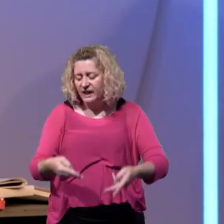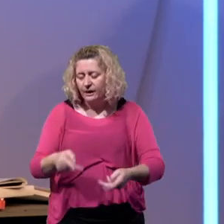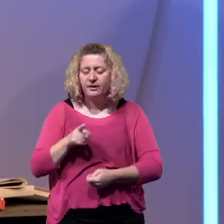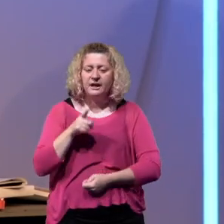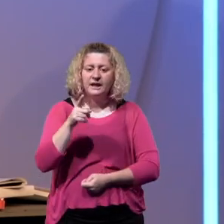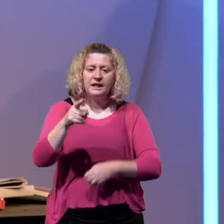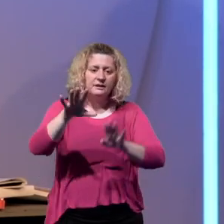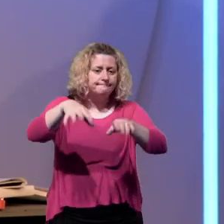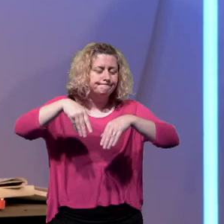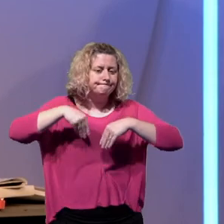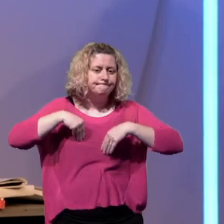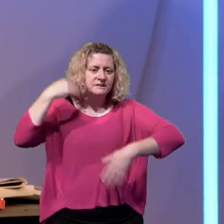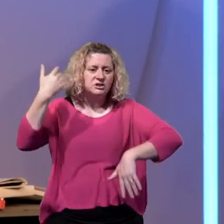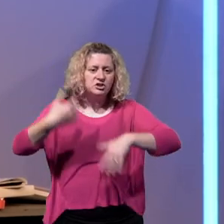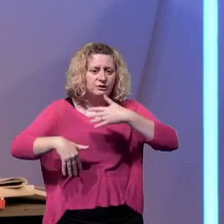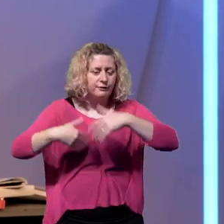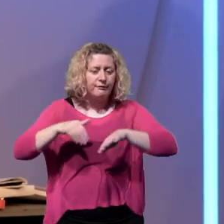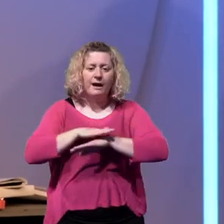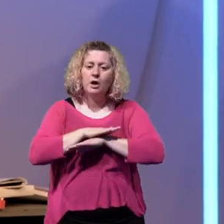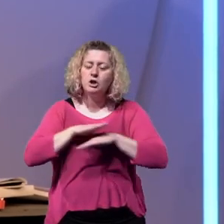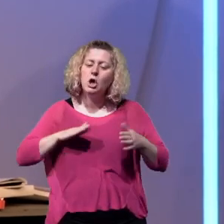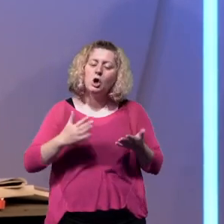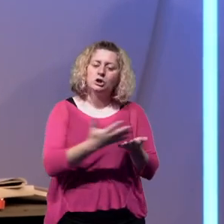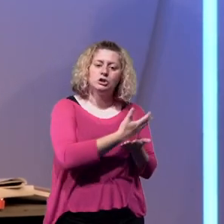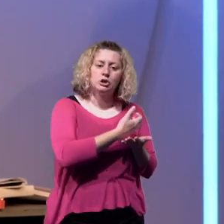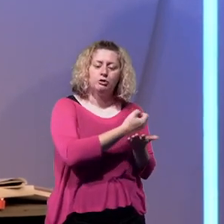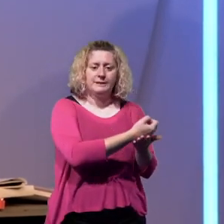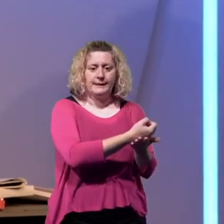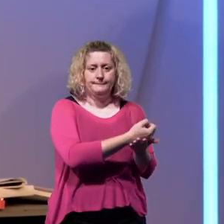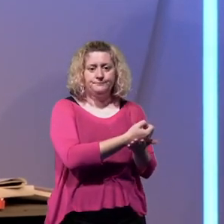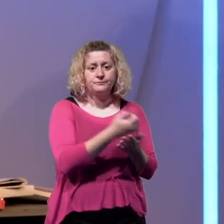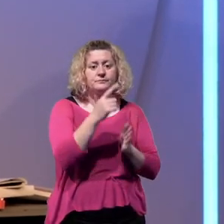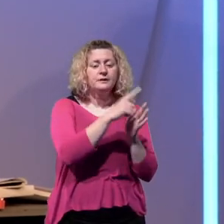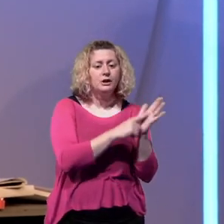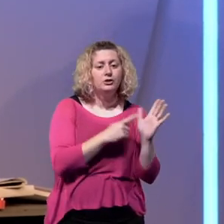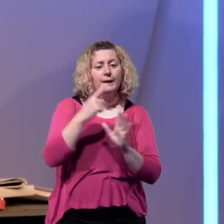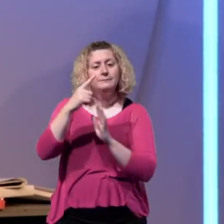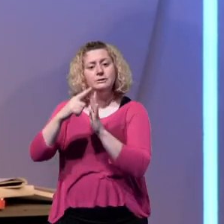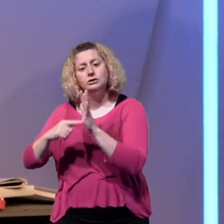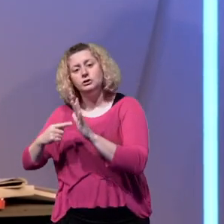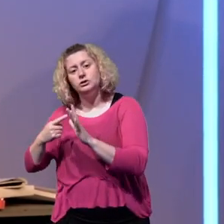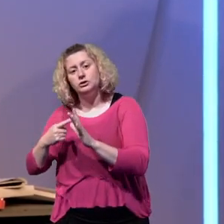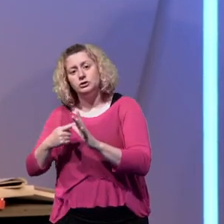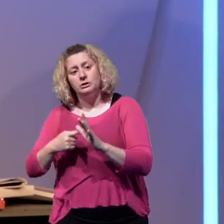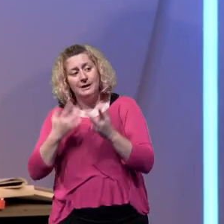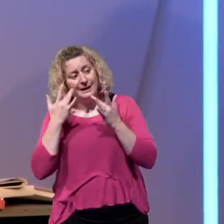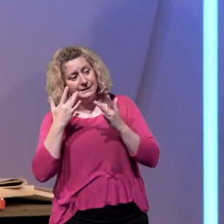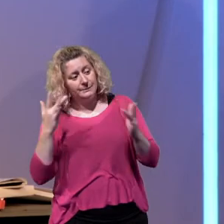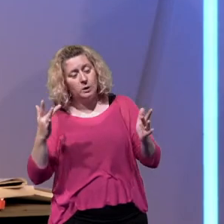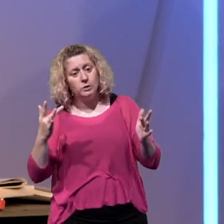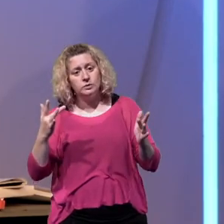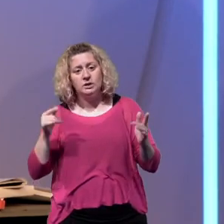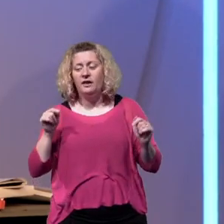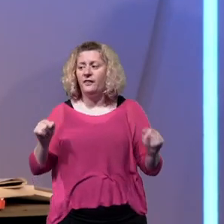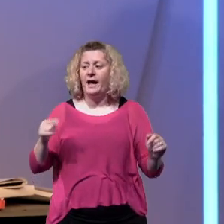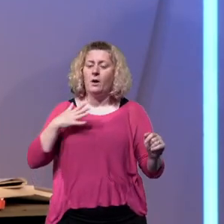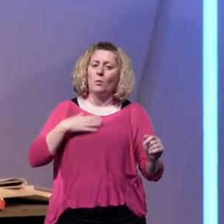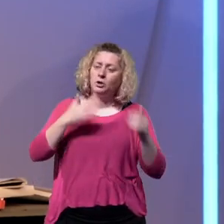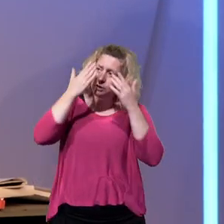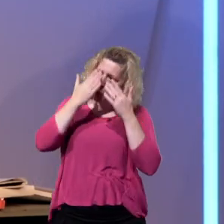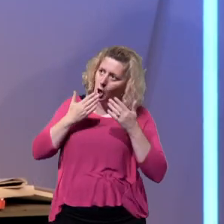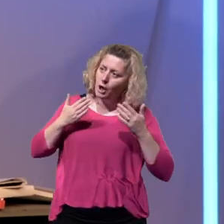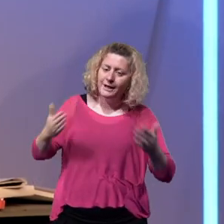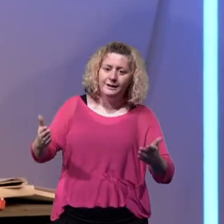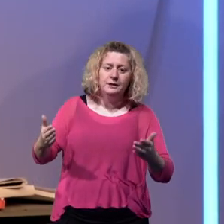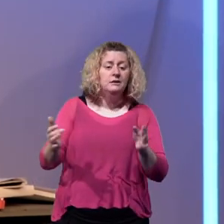choose. And here, James and John, while they coveted honor, Jesus was exposed to shame and humiliation. They were hungry